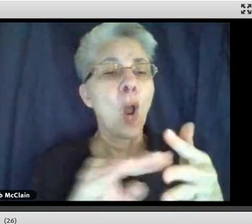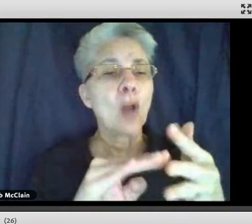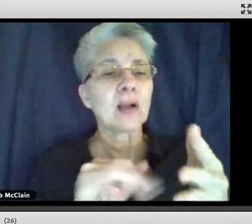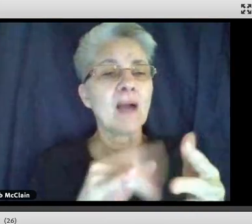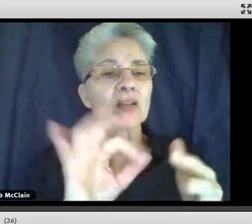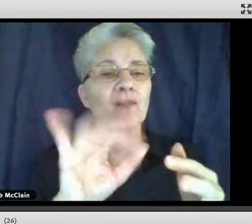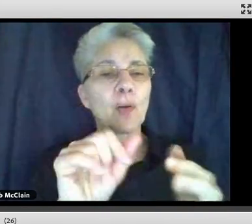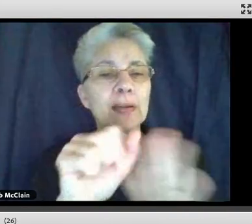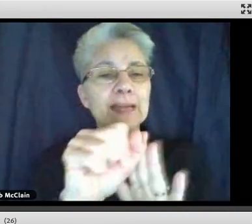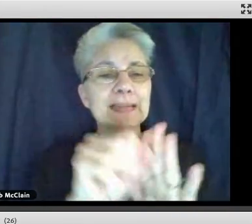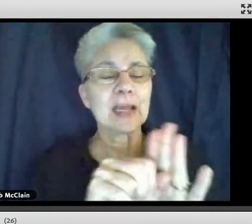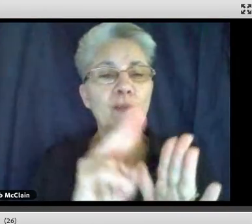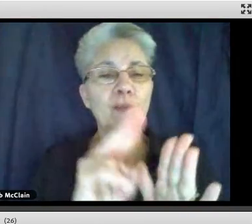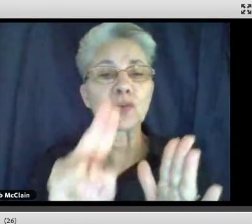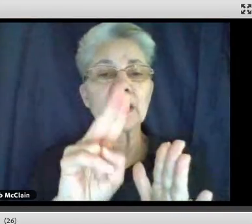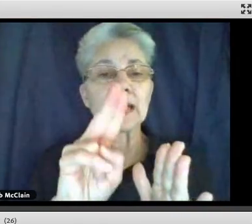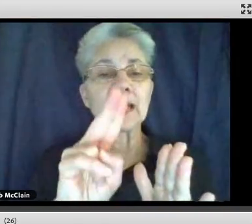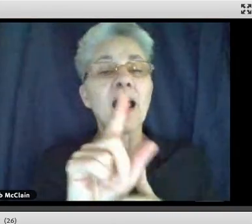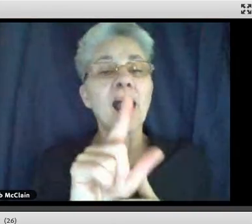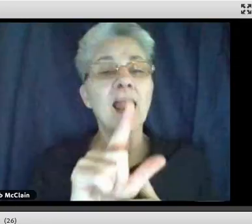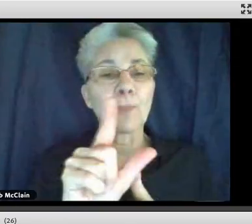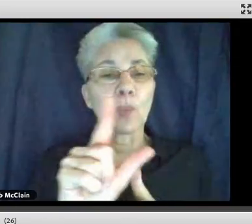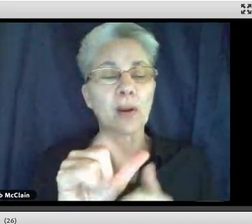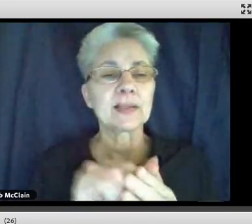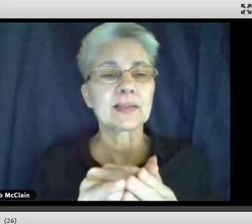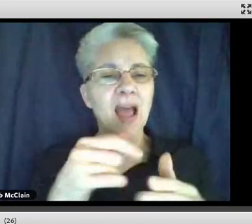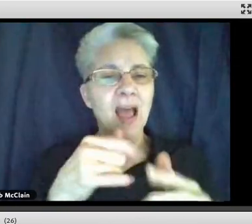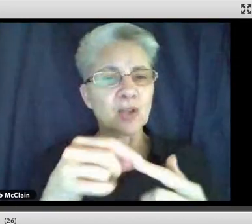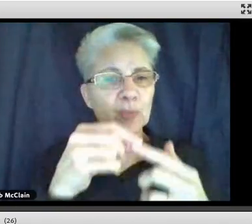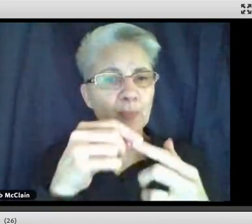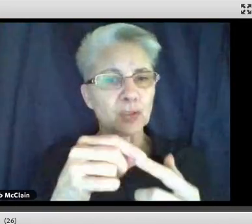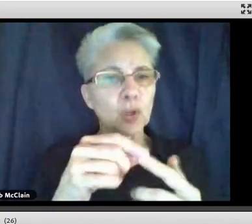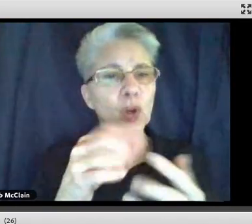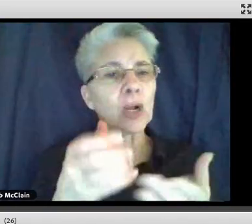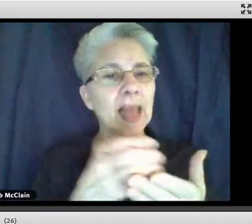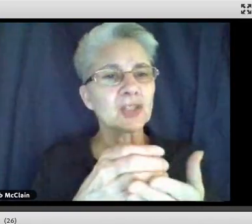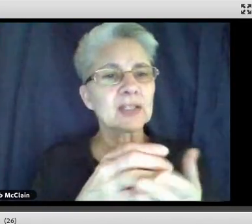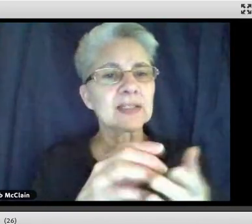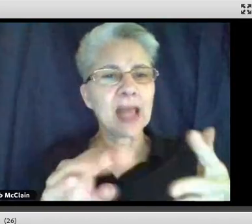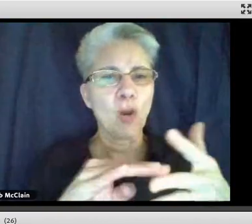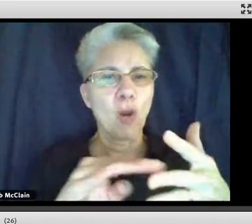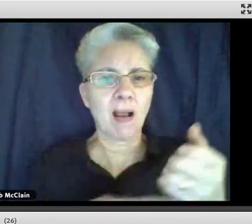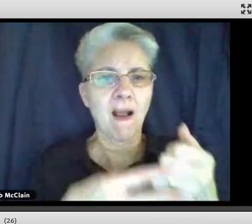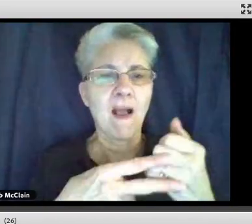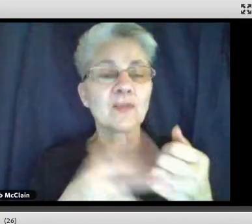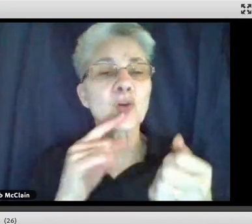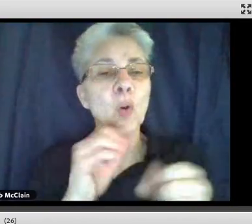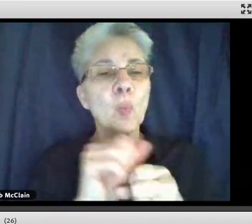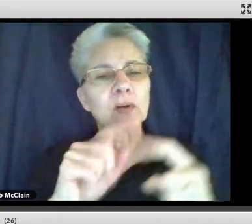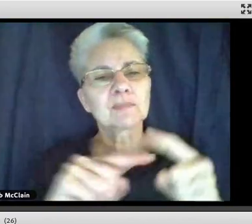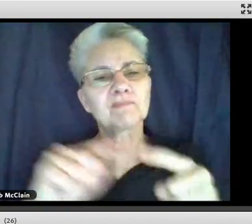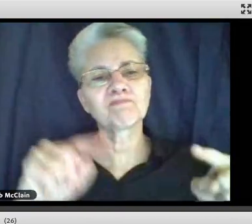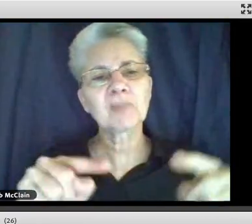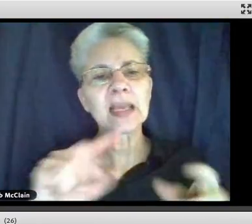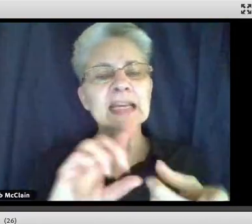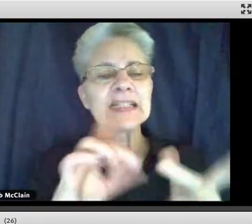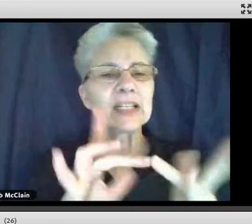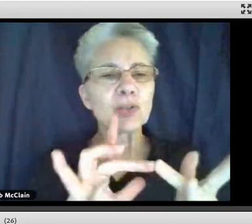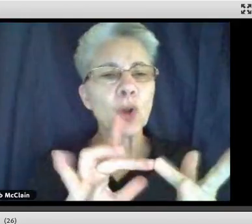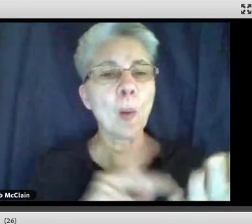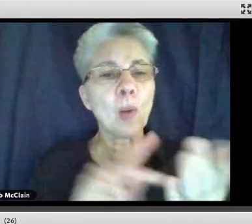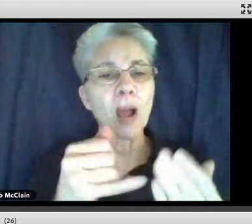Florida State University Libraries under Special Collections and Archives. Her work is a mix of digital project